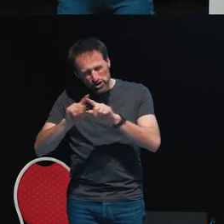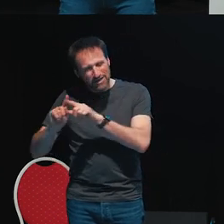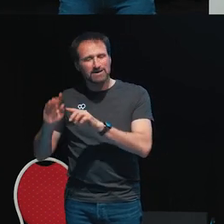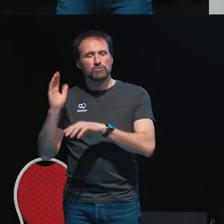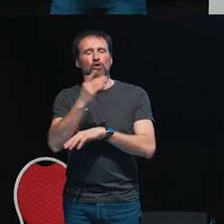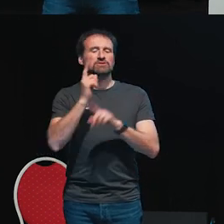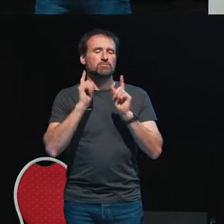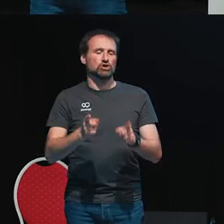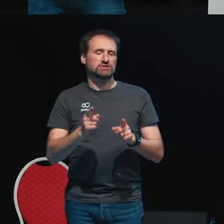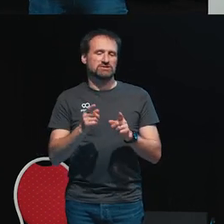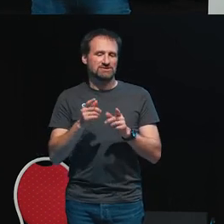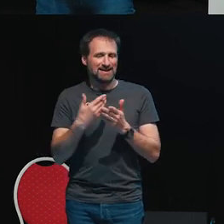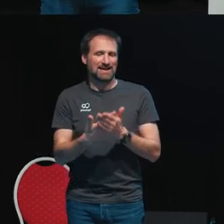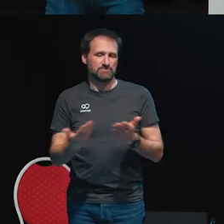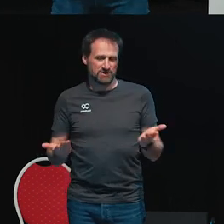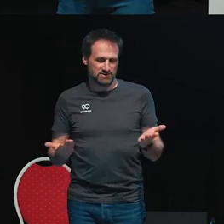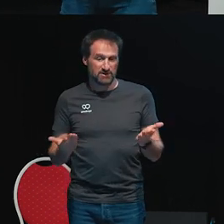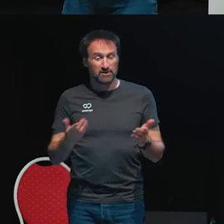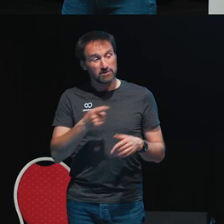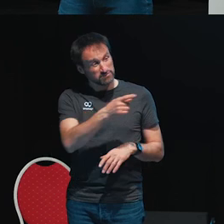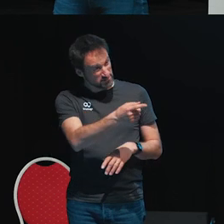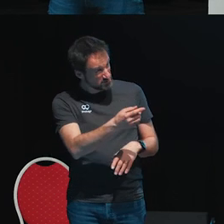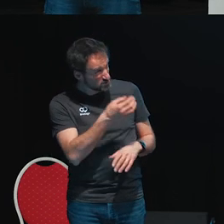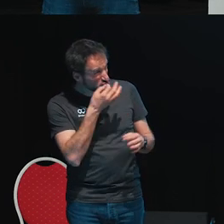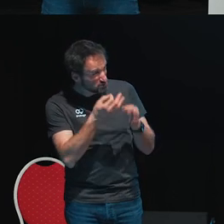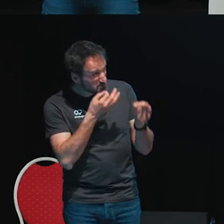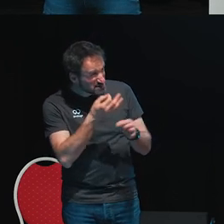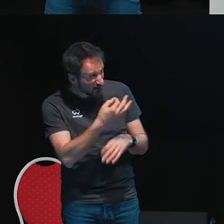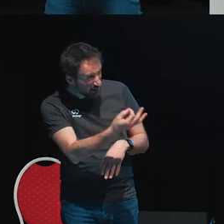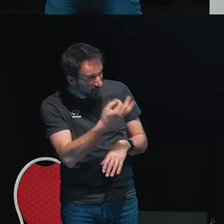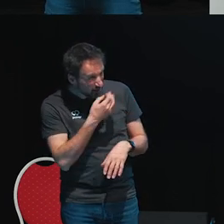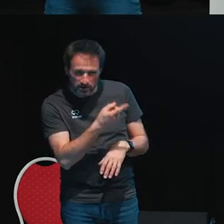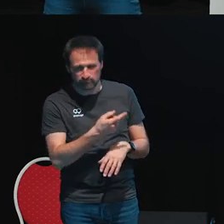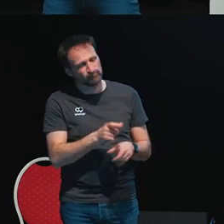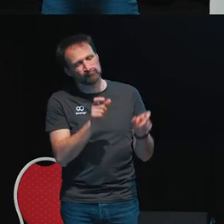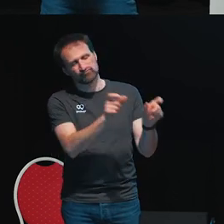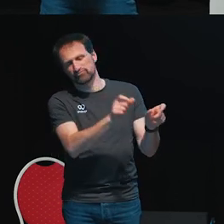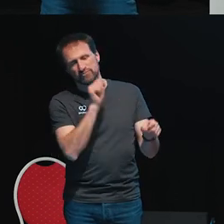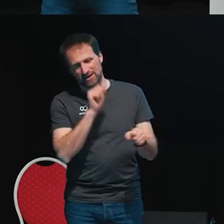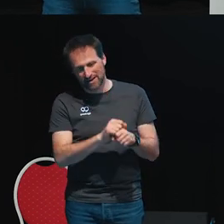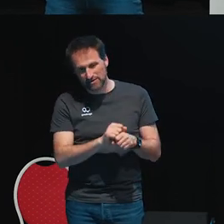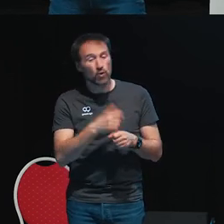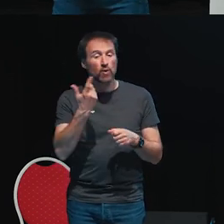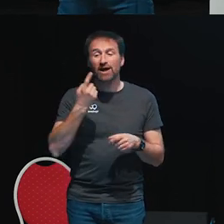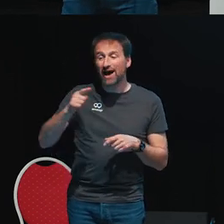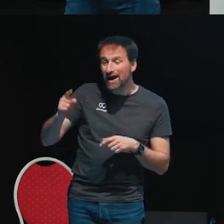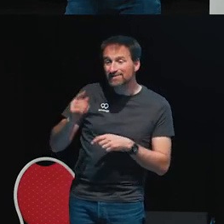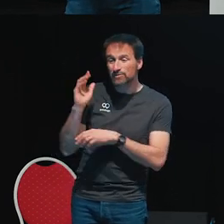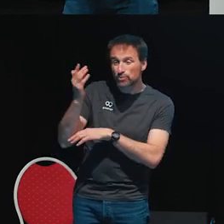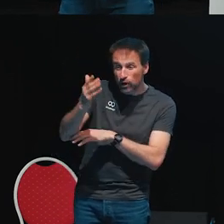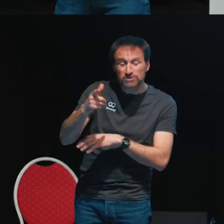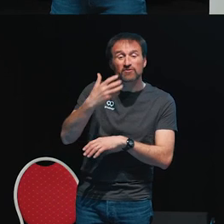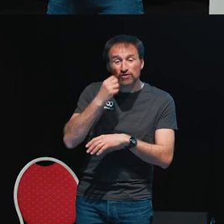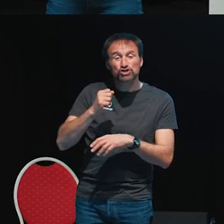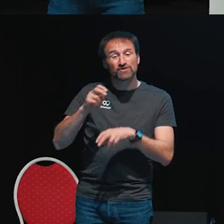So you can say no to special requests. And then also, which means other browsers or other engineers who want to use